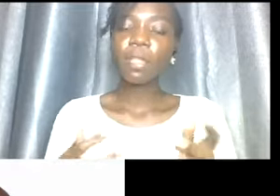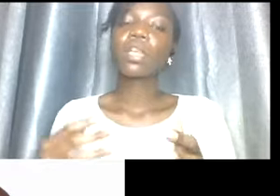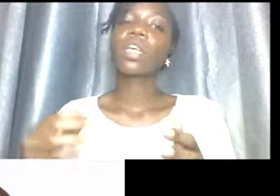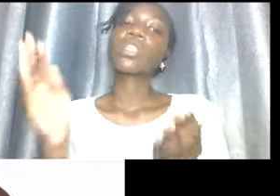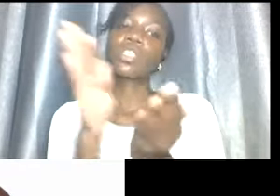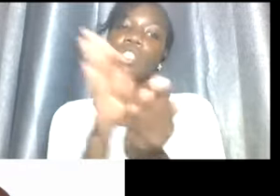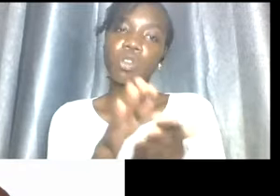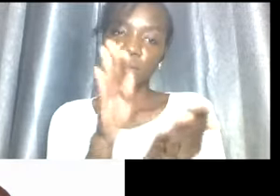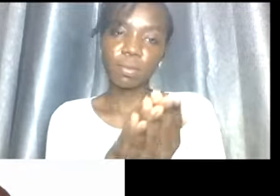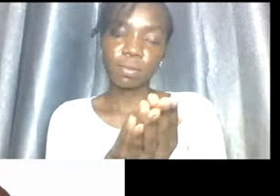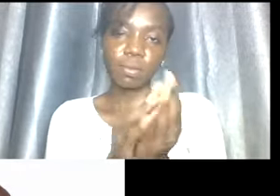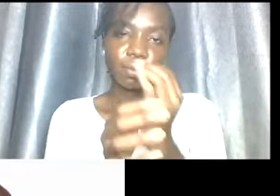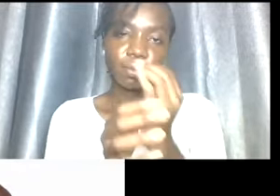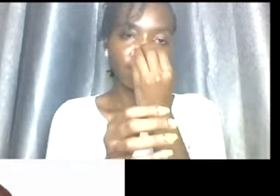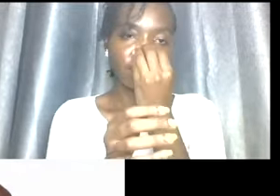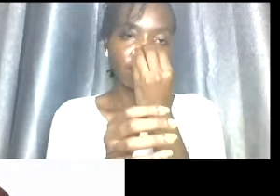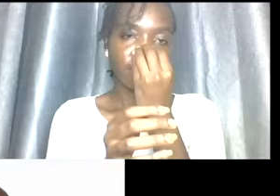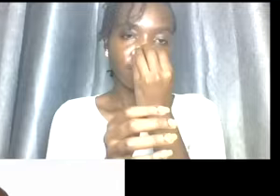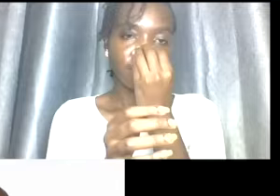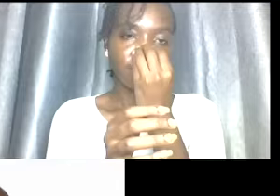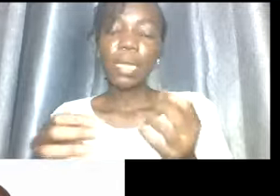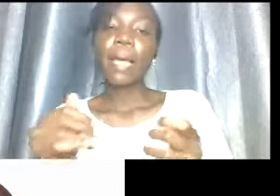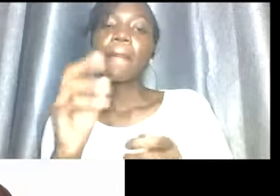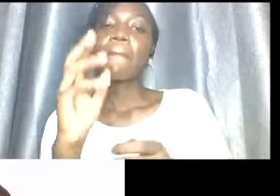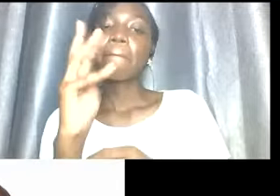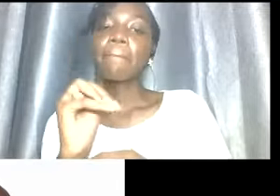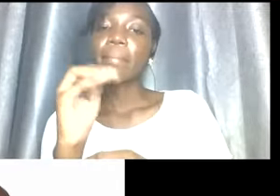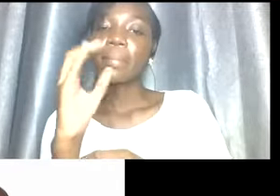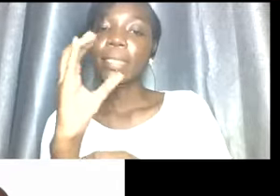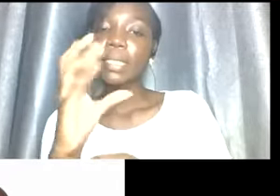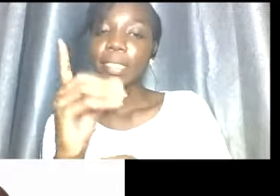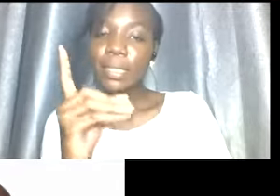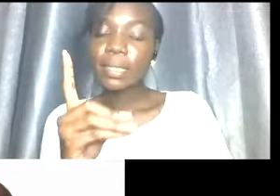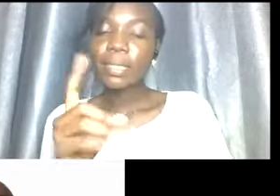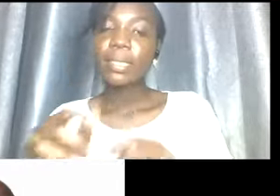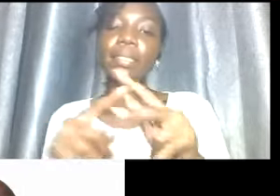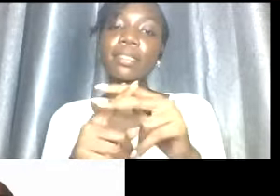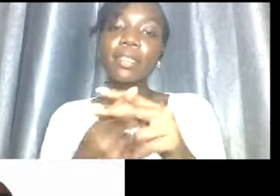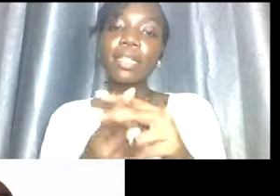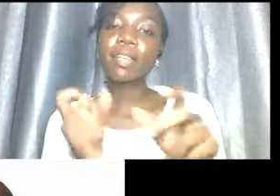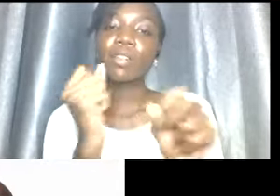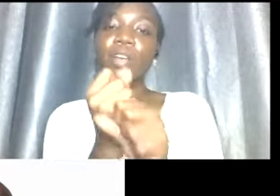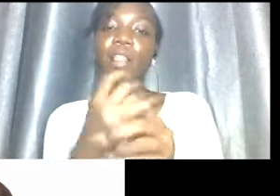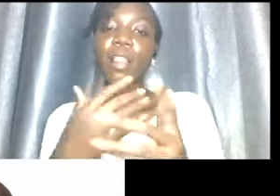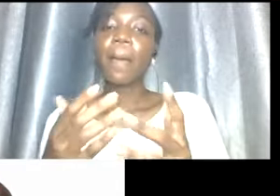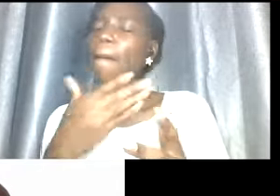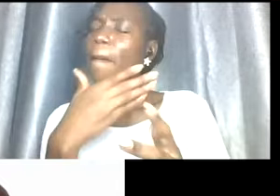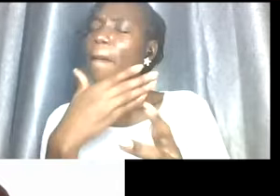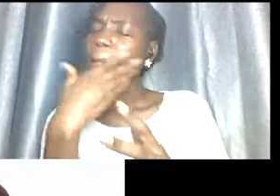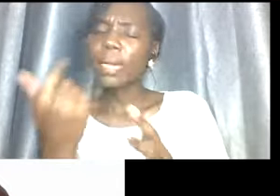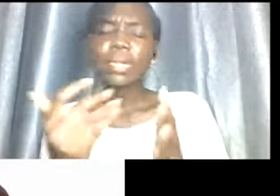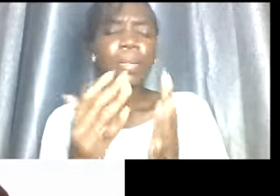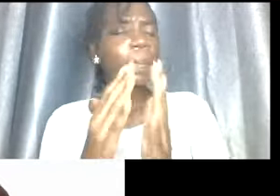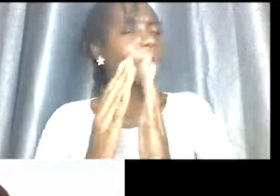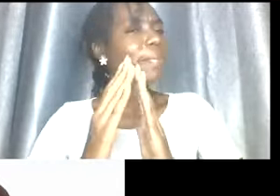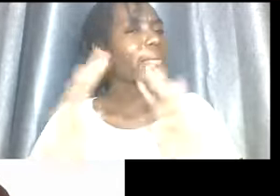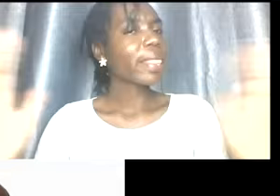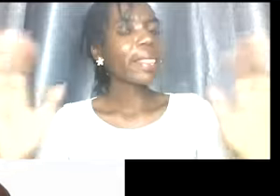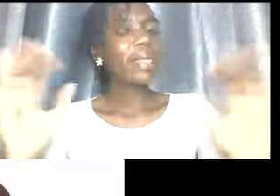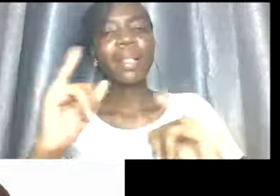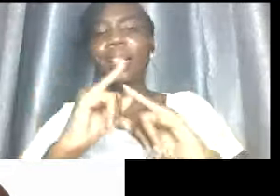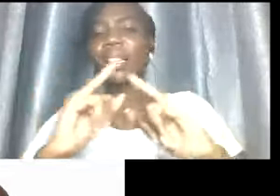but McDonald's started selling burgers after Dairy Queen and became even better and bigger than Dairy Queen